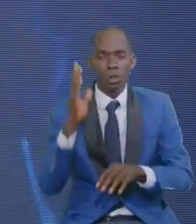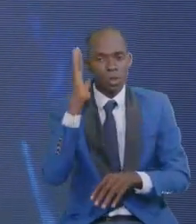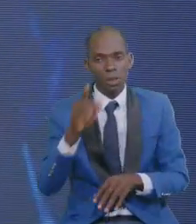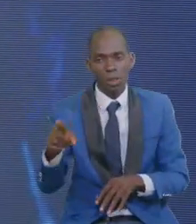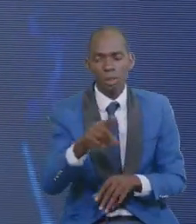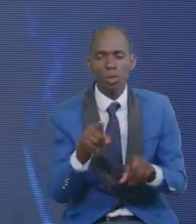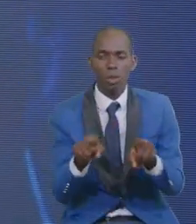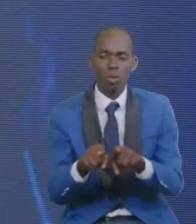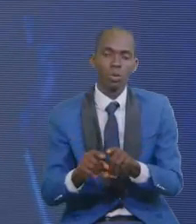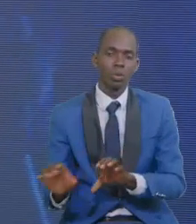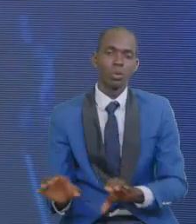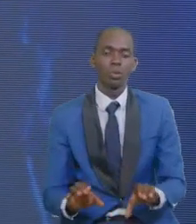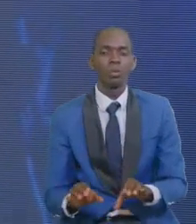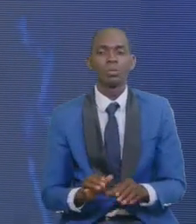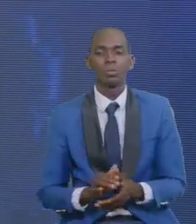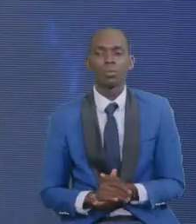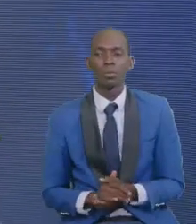do.